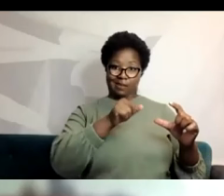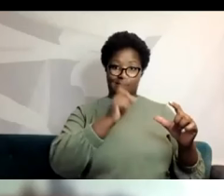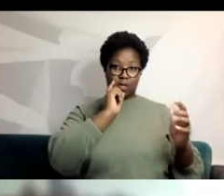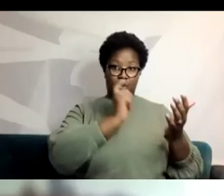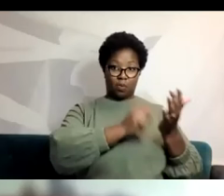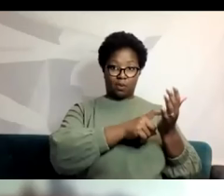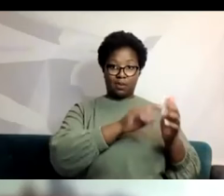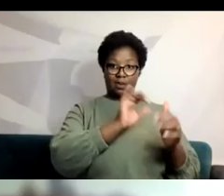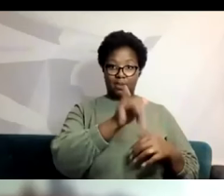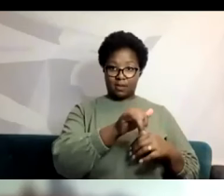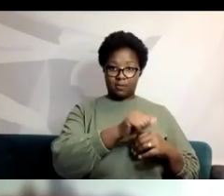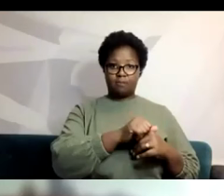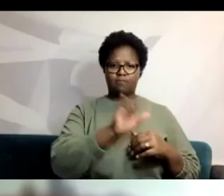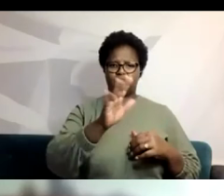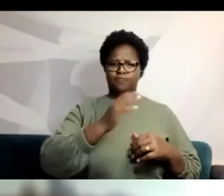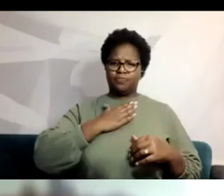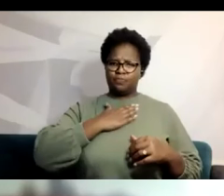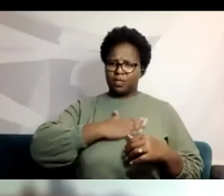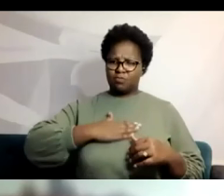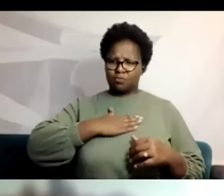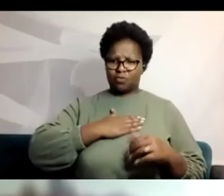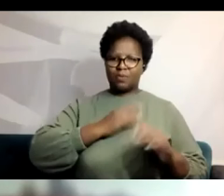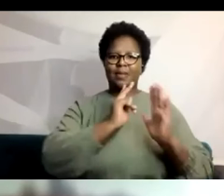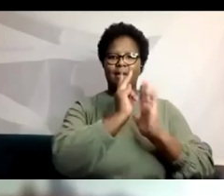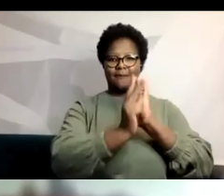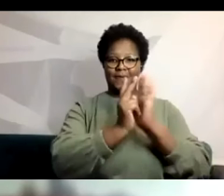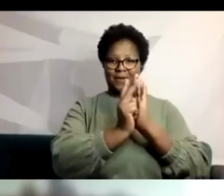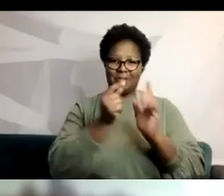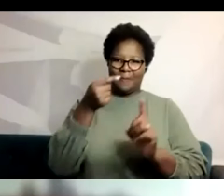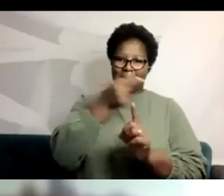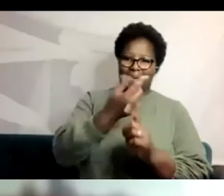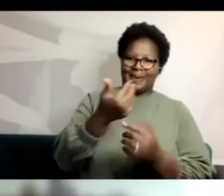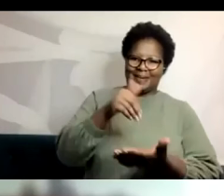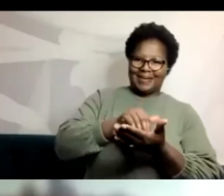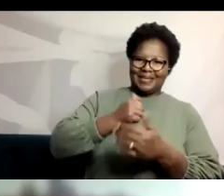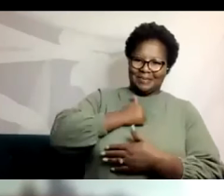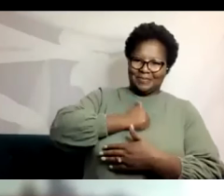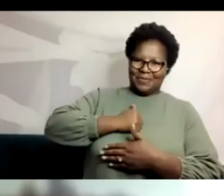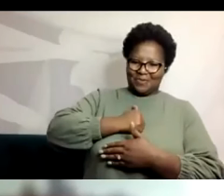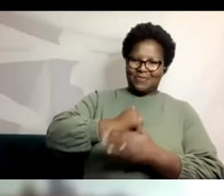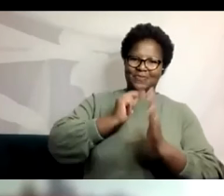No, I'm sorry, run the video, go back. Sorry.